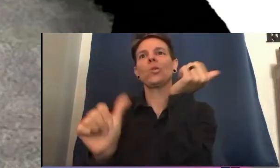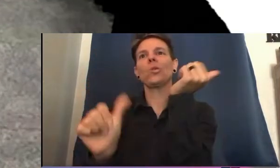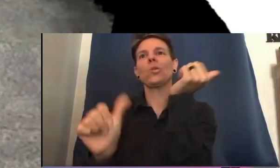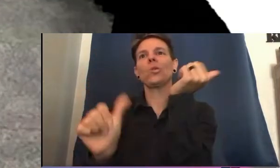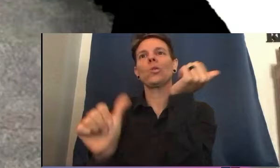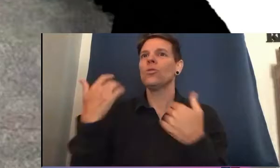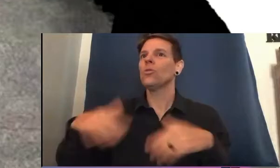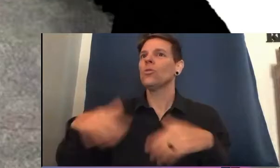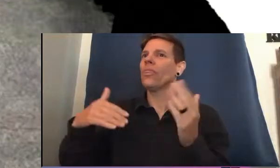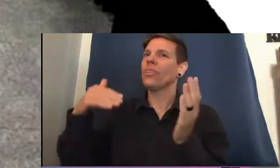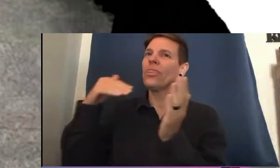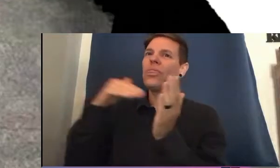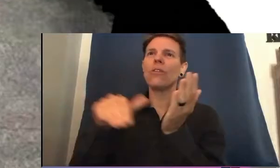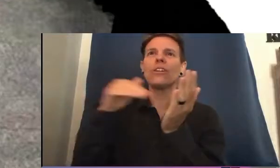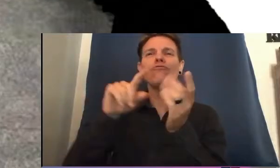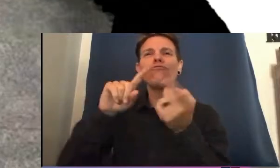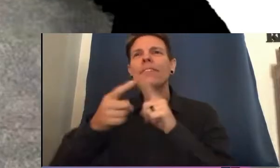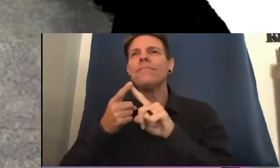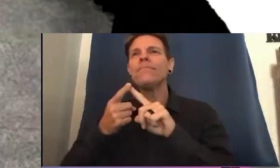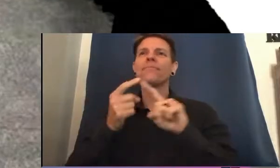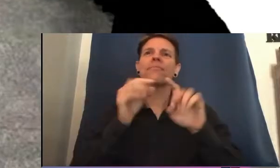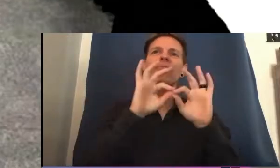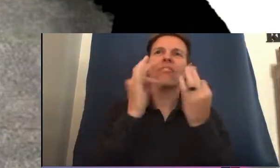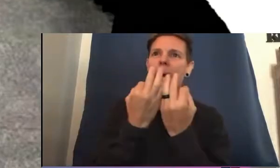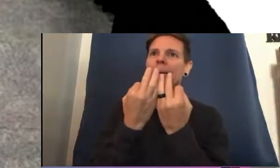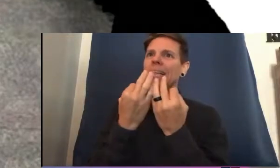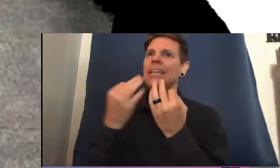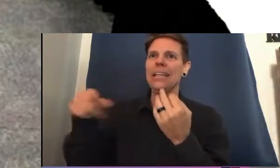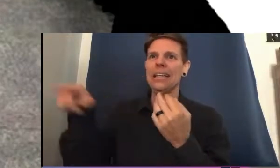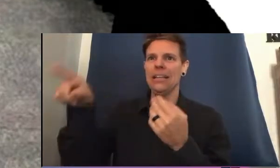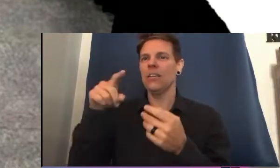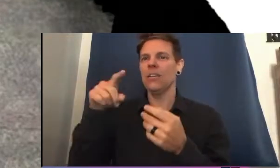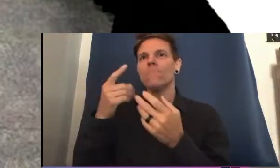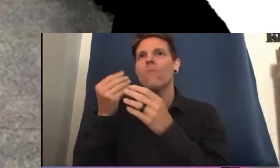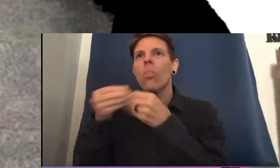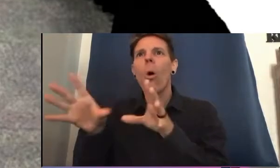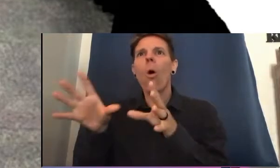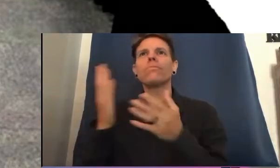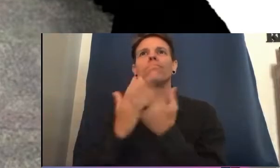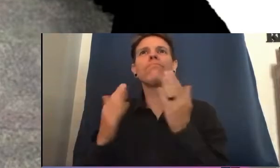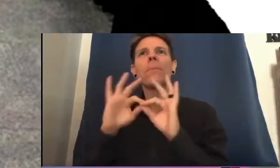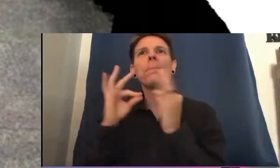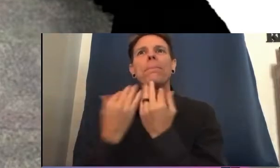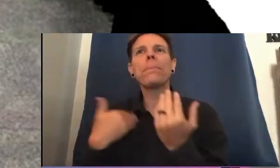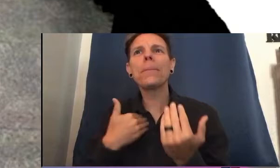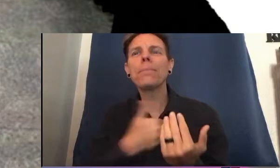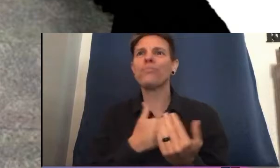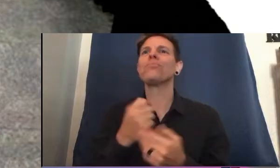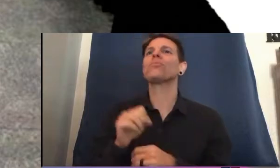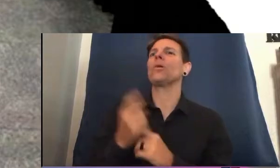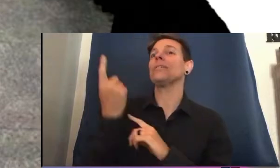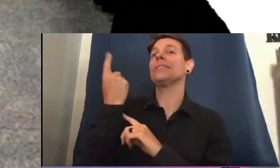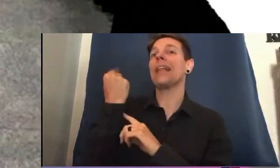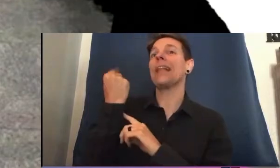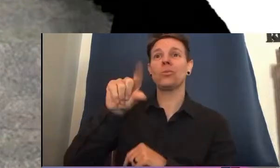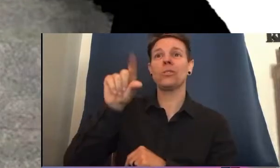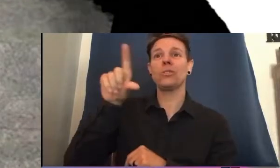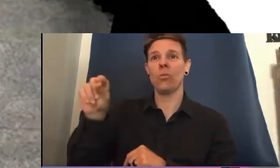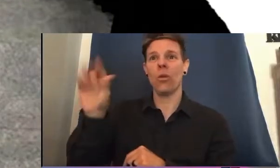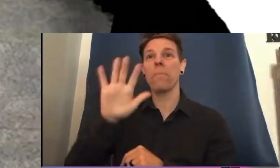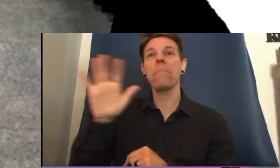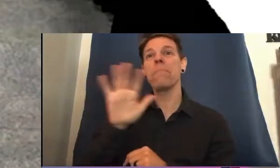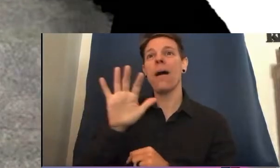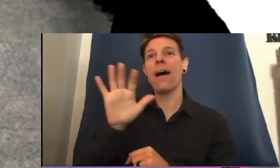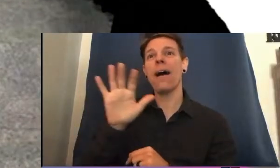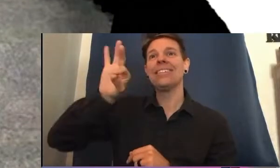losses last year. And whereas in El Paso County in 2020, suicide was the 9th leading cause of death for